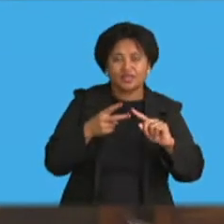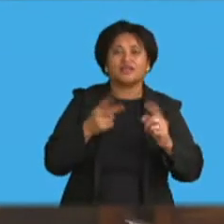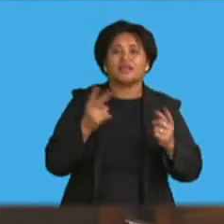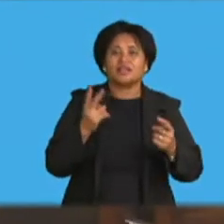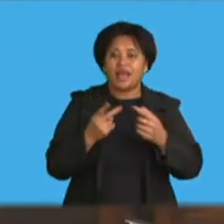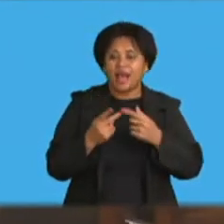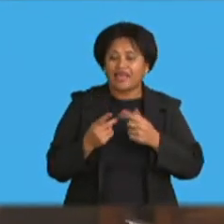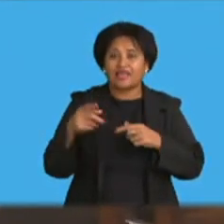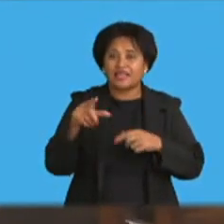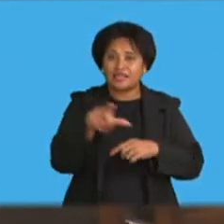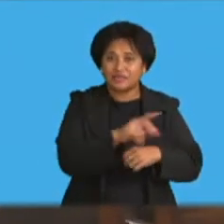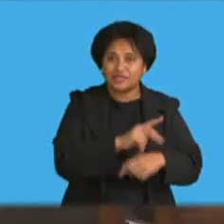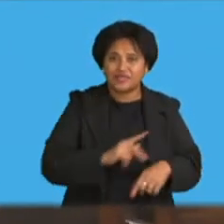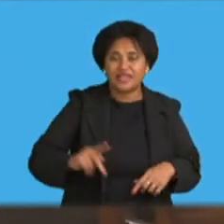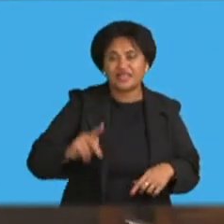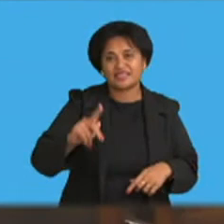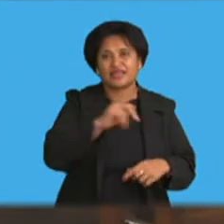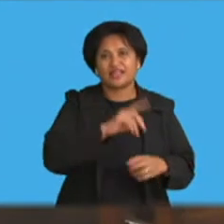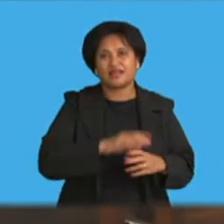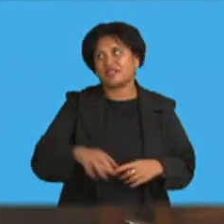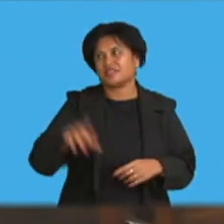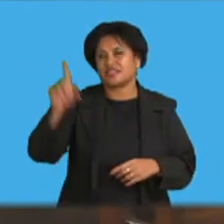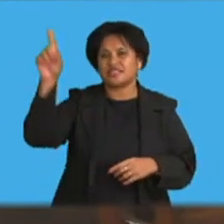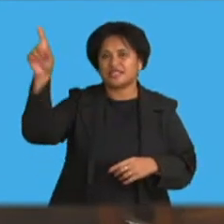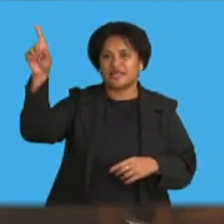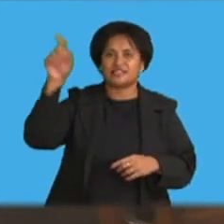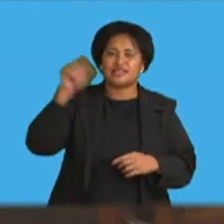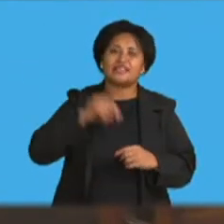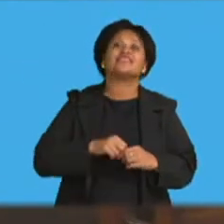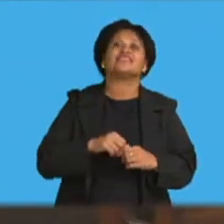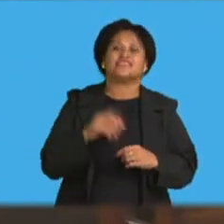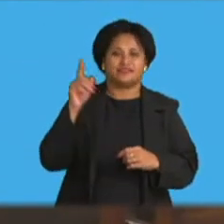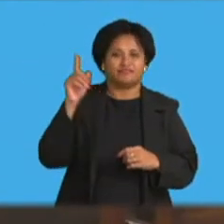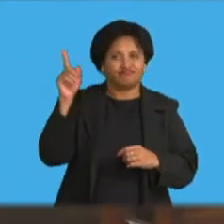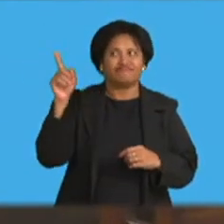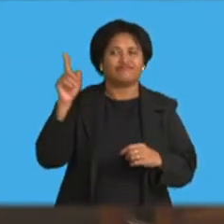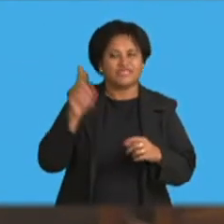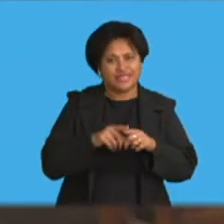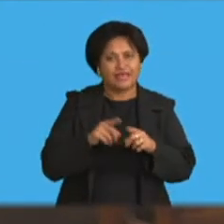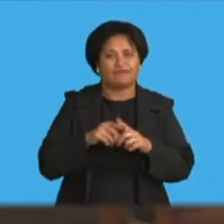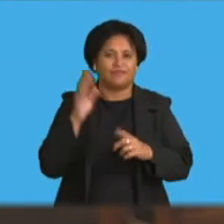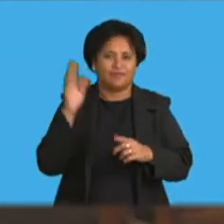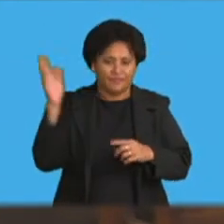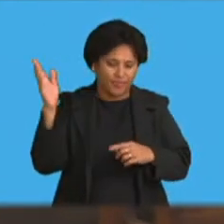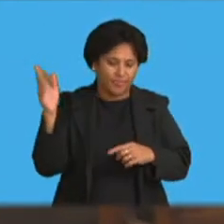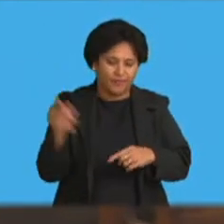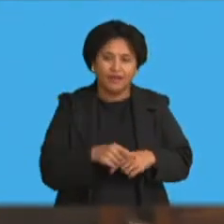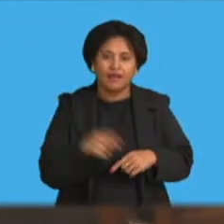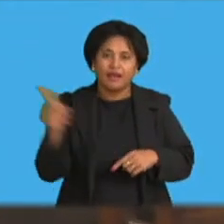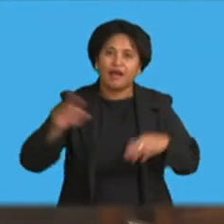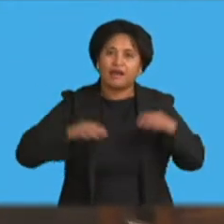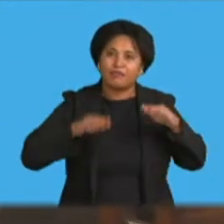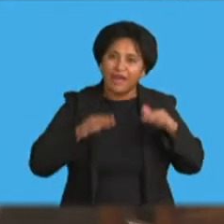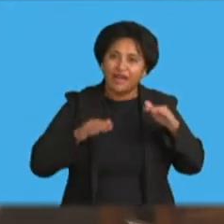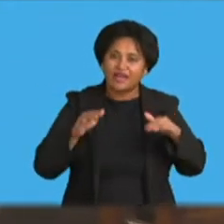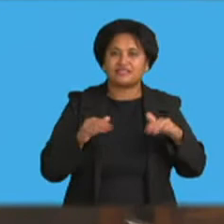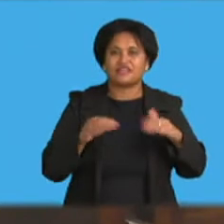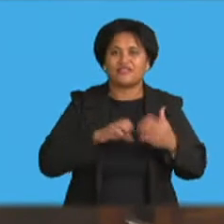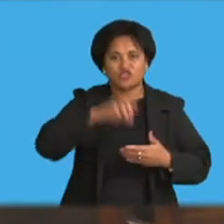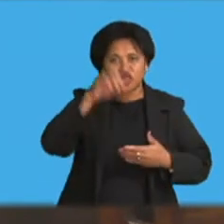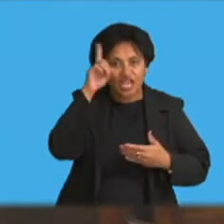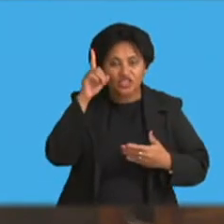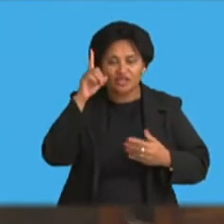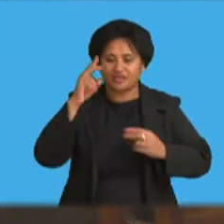in the Caribbean have experienced from cyclones which have an impact, severe impact on schools, I should say. Balancing education with a focus on